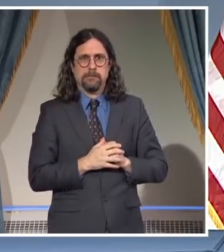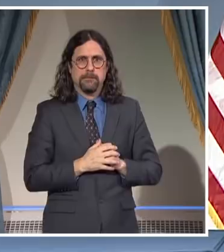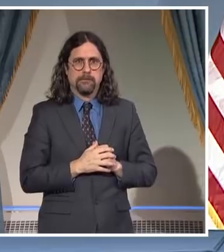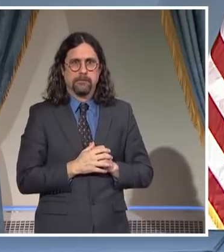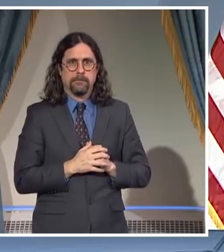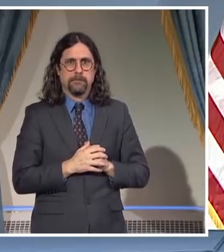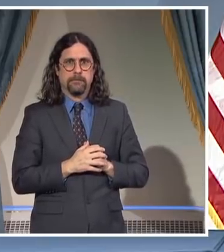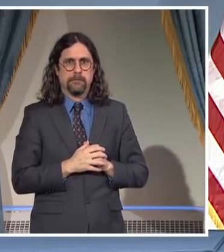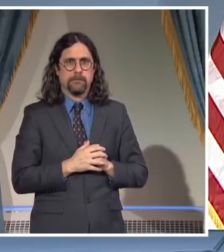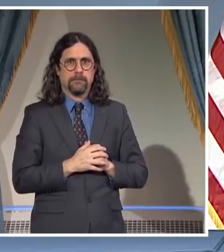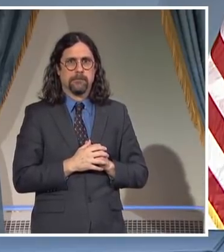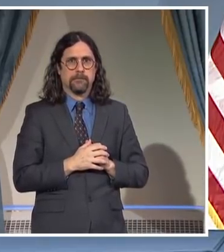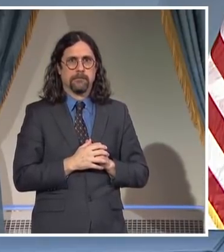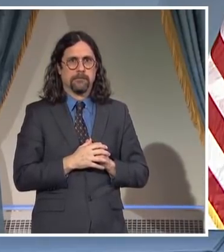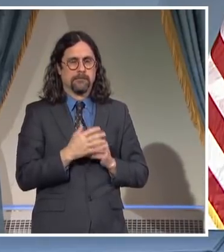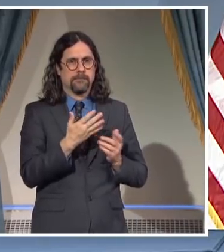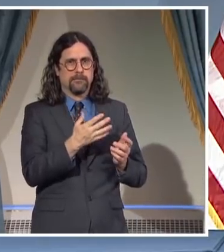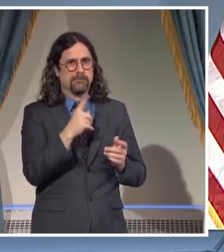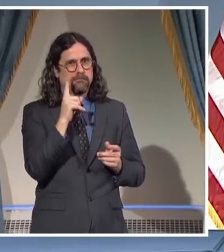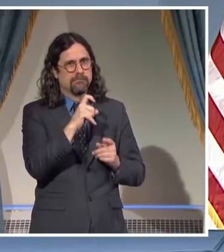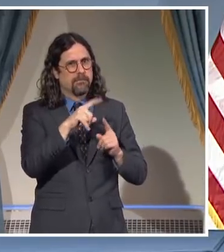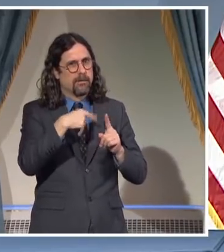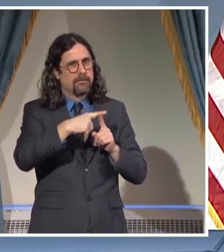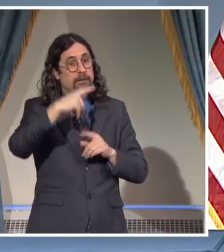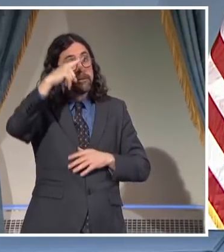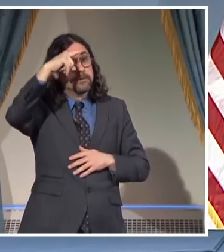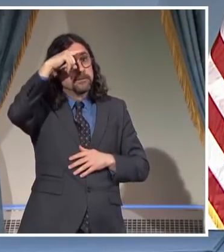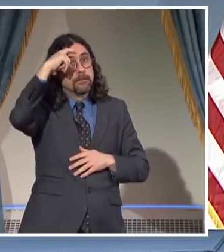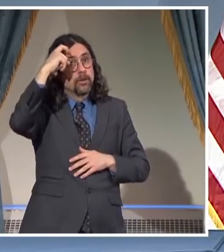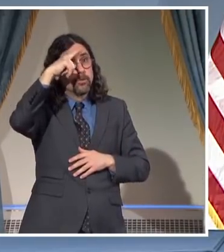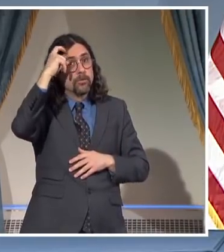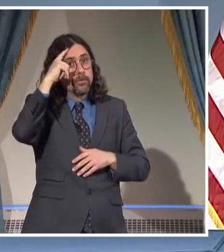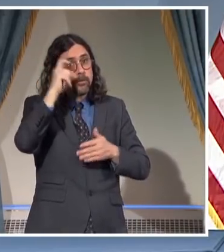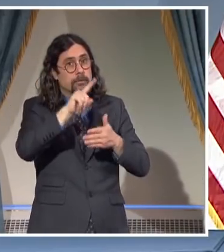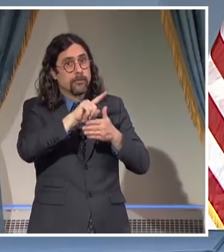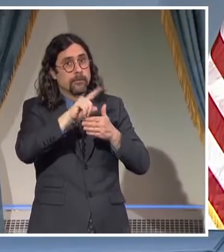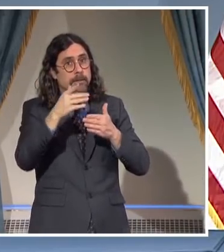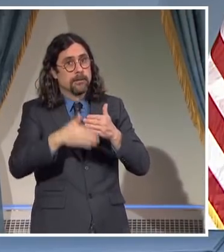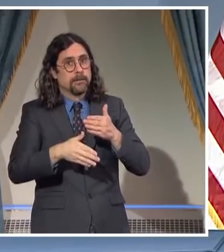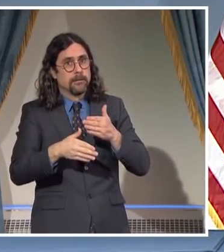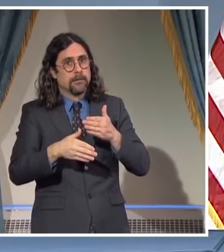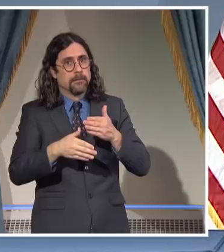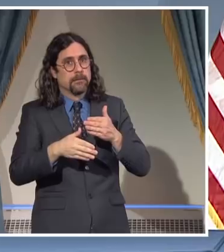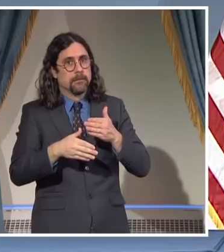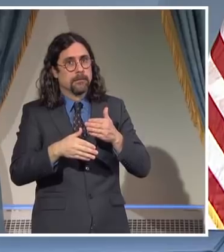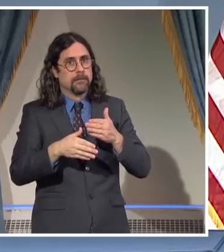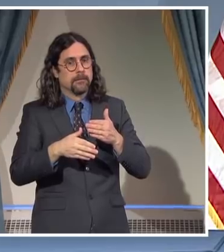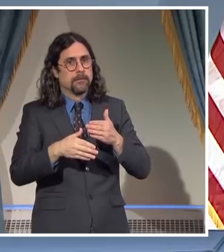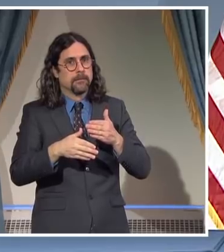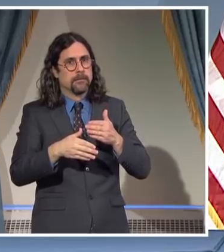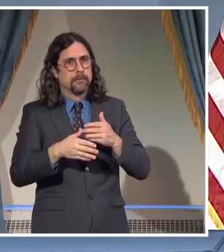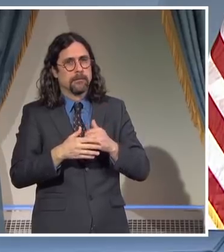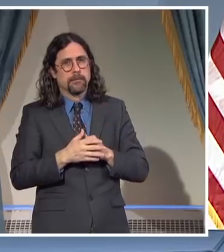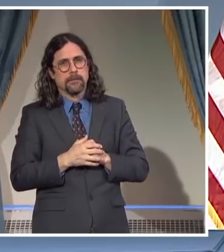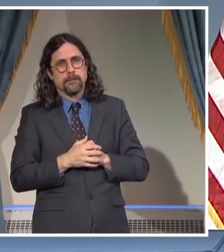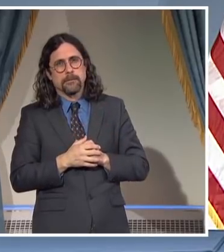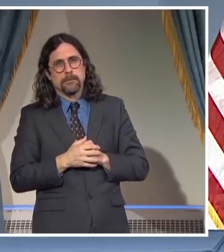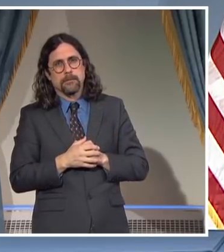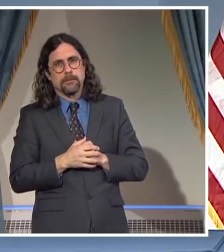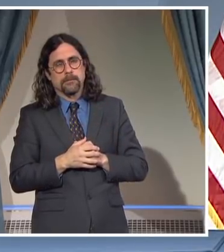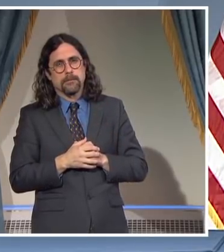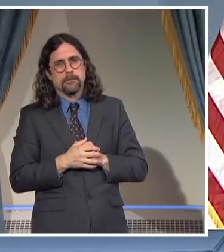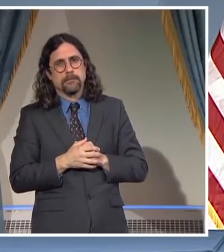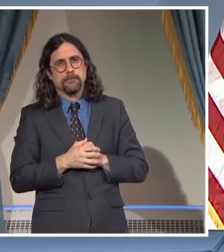picture of what's happening in the hospitals. And I wondered if maybe Dr. Katz or Dr. Barbeau or somebody could sort of paint the picture